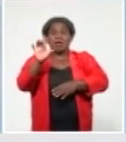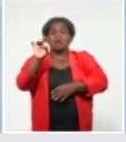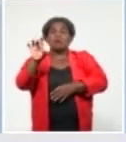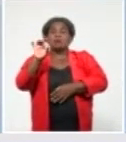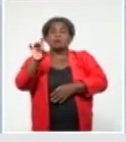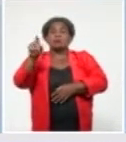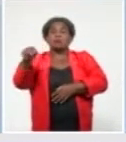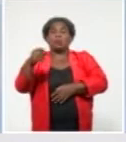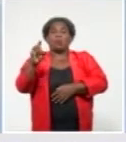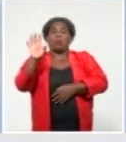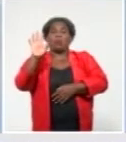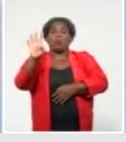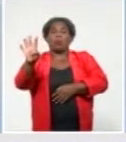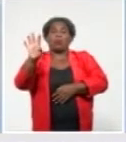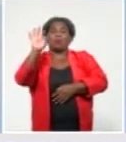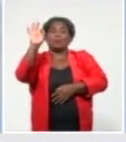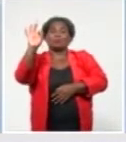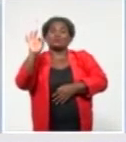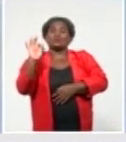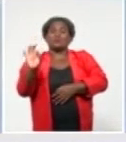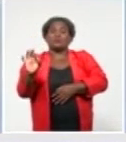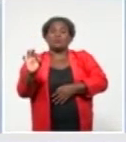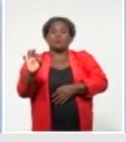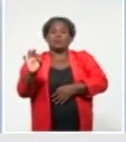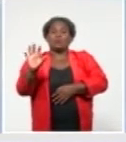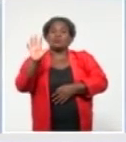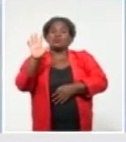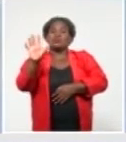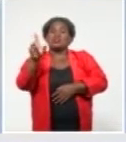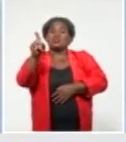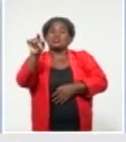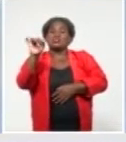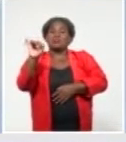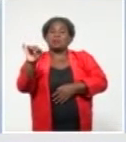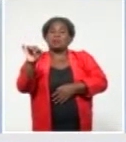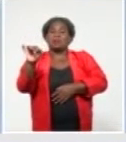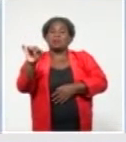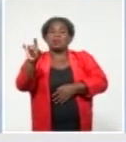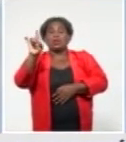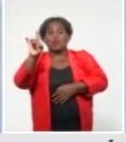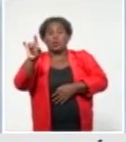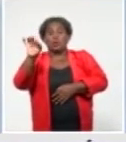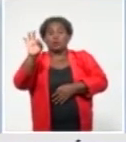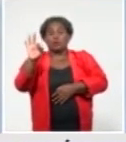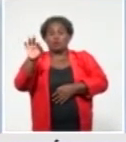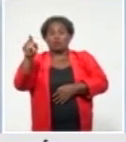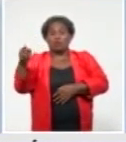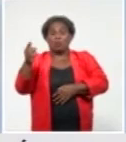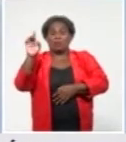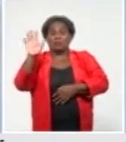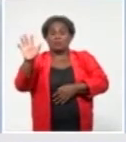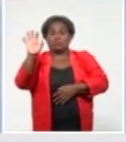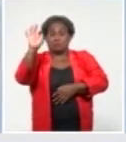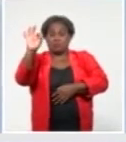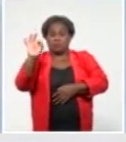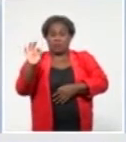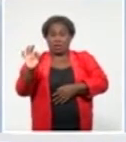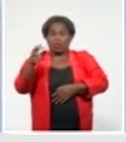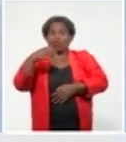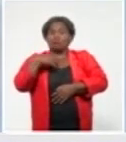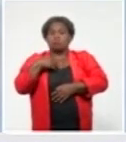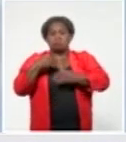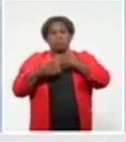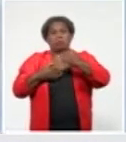516, that is the 98.5%, present a clinically stable evolution. We have not reported any fatalities in